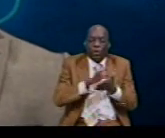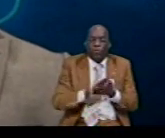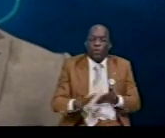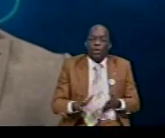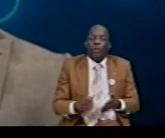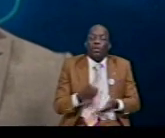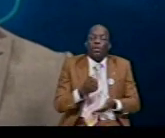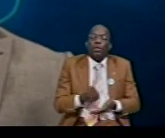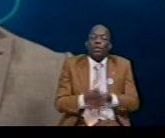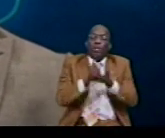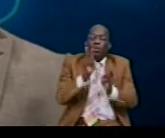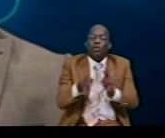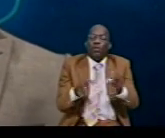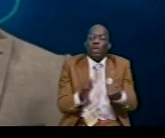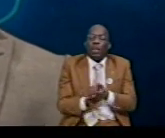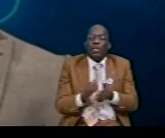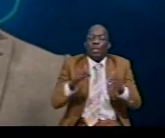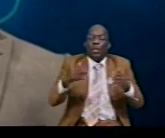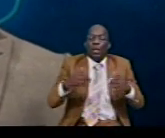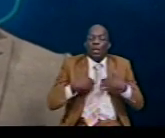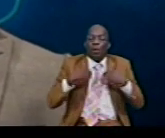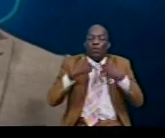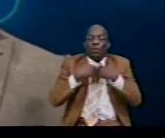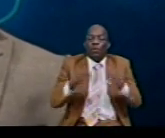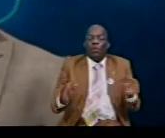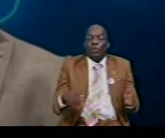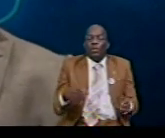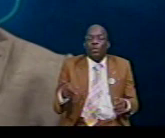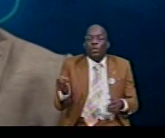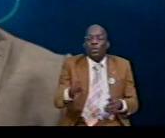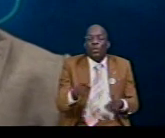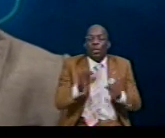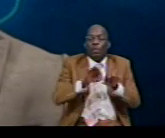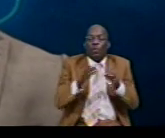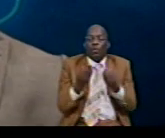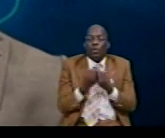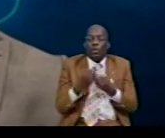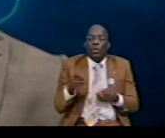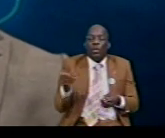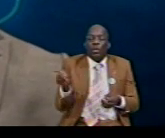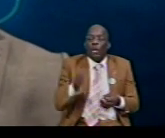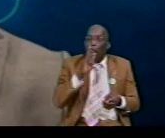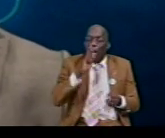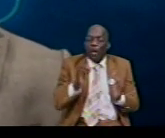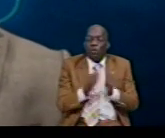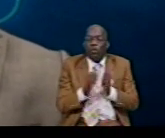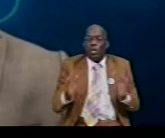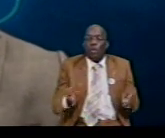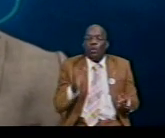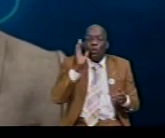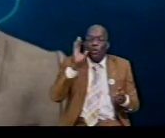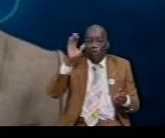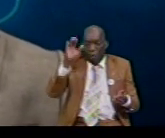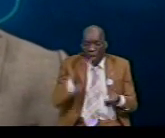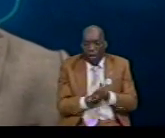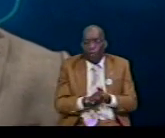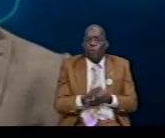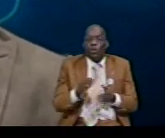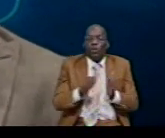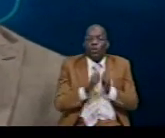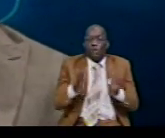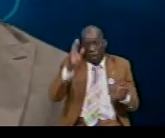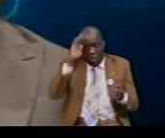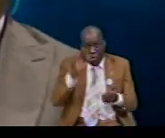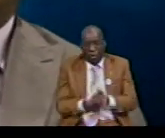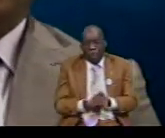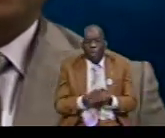family, they've loved the breadwinner, they are now widows and orphans, that there will be divine help from